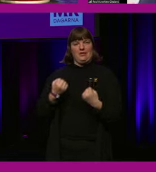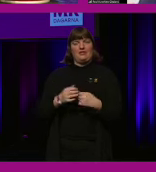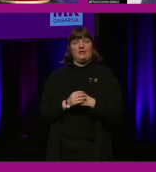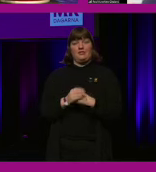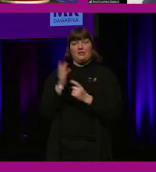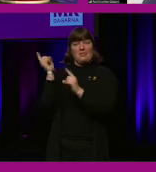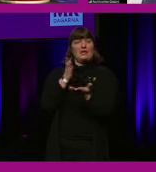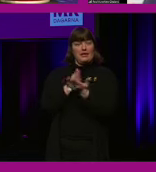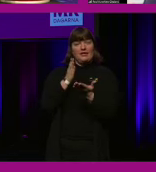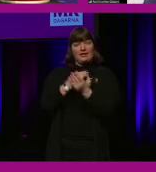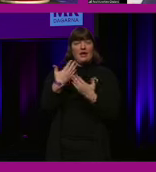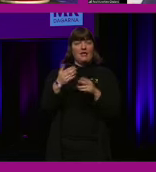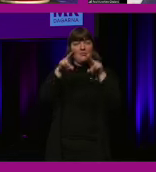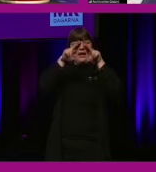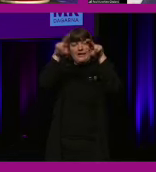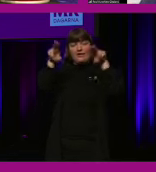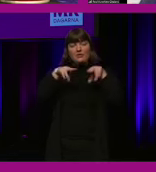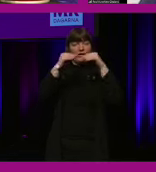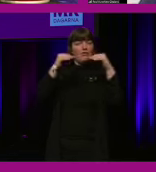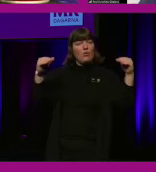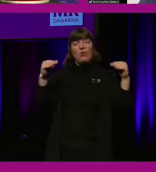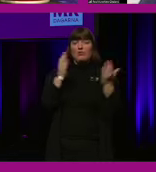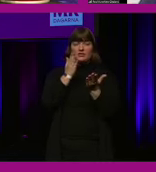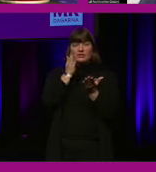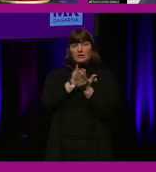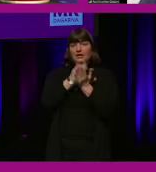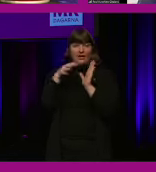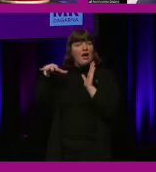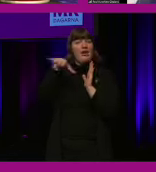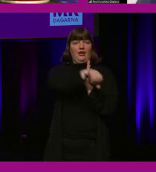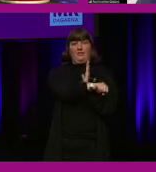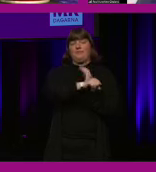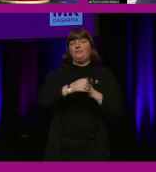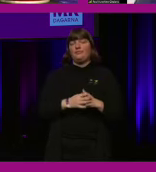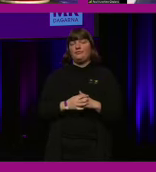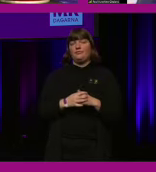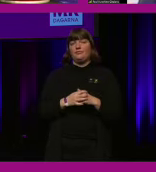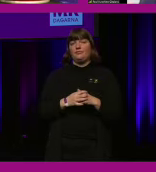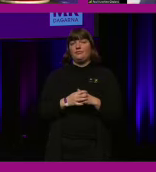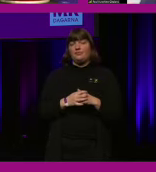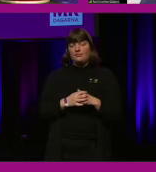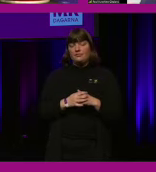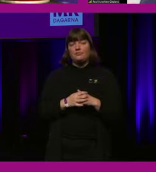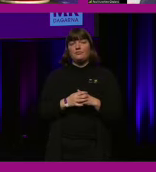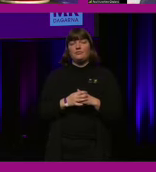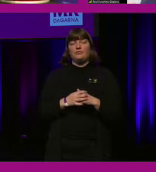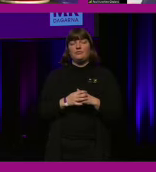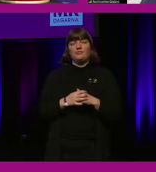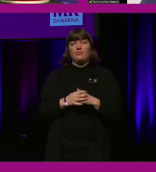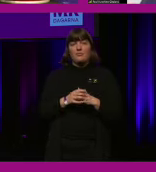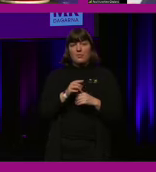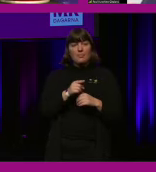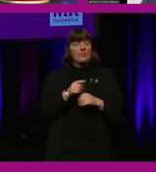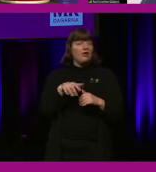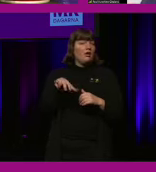rights are universal, meaning they apply to everybody. The duty bearers are all